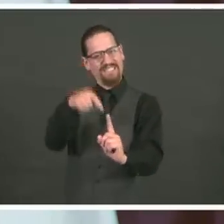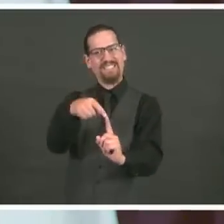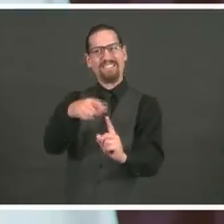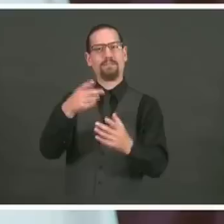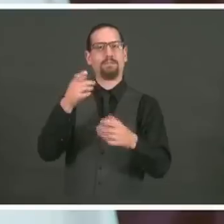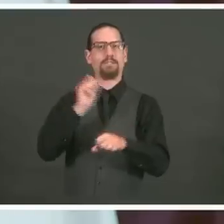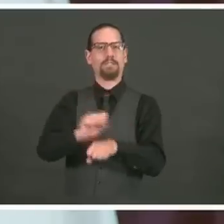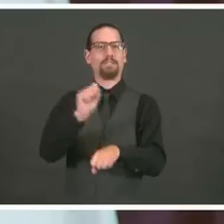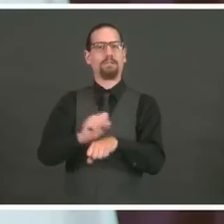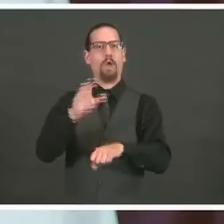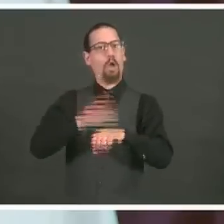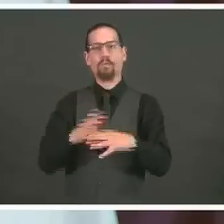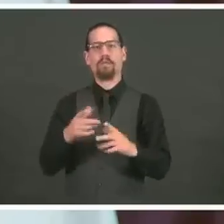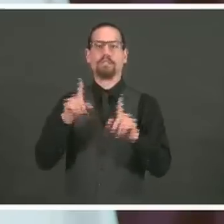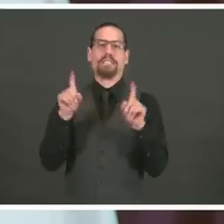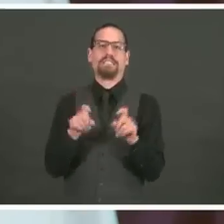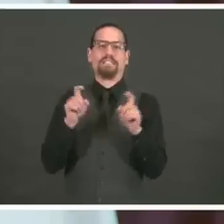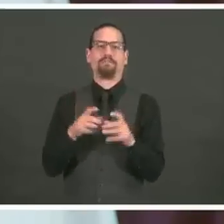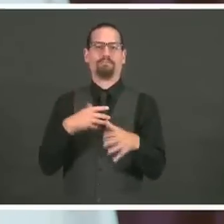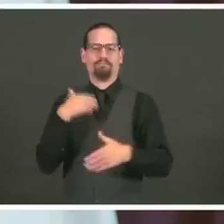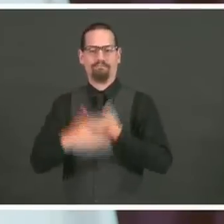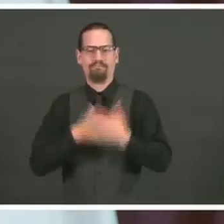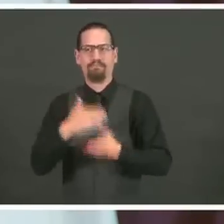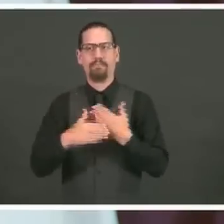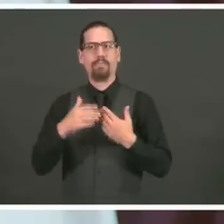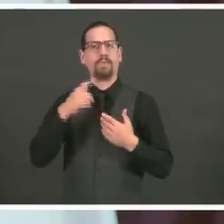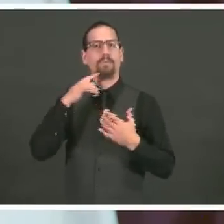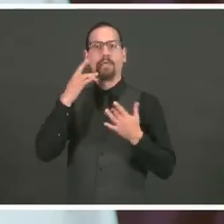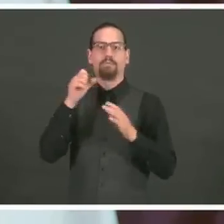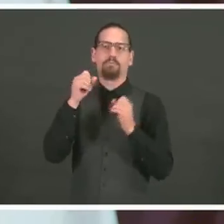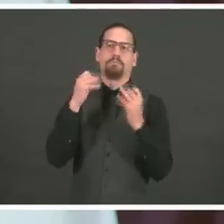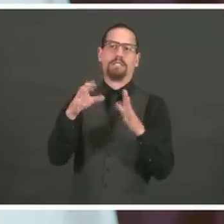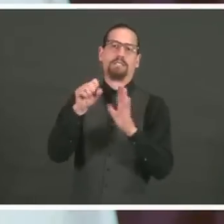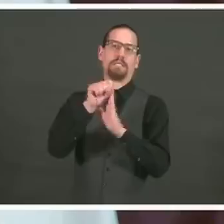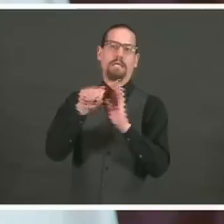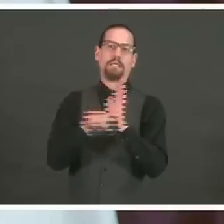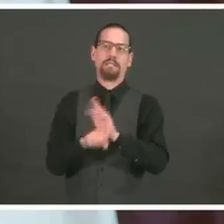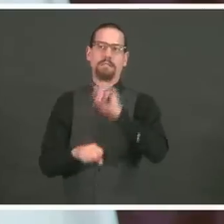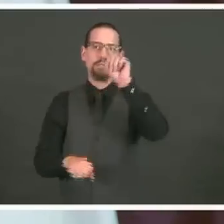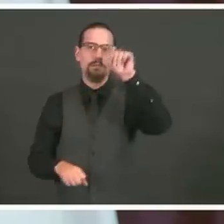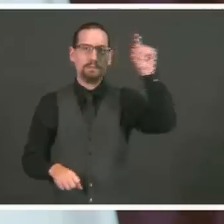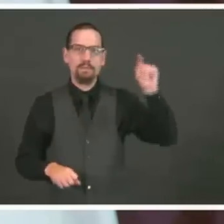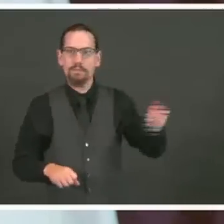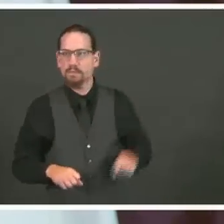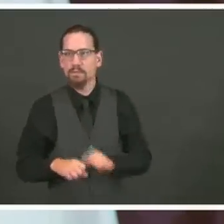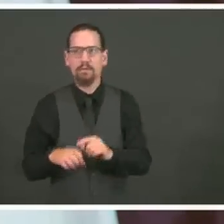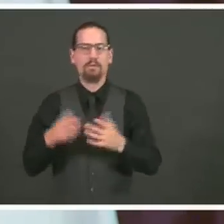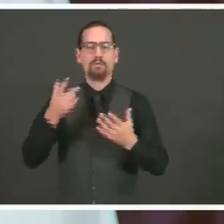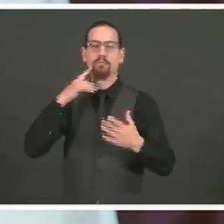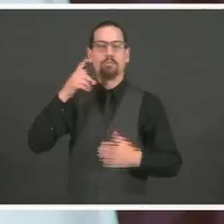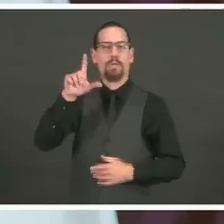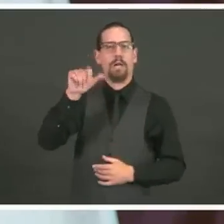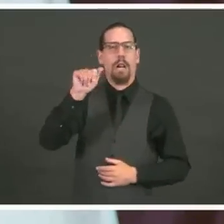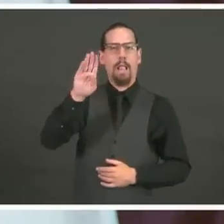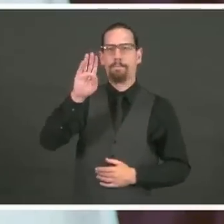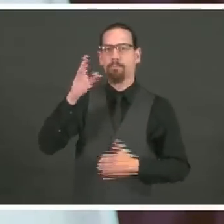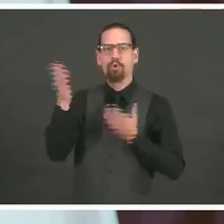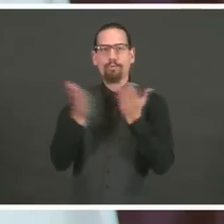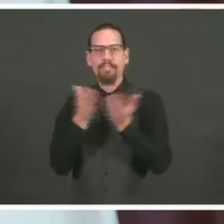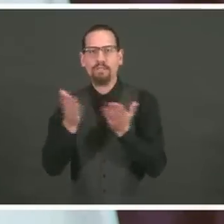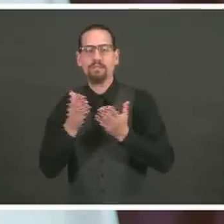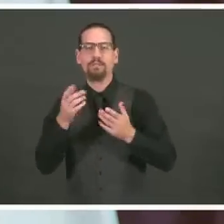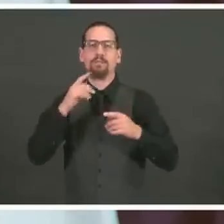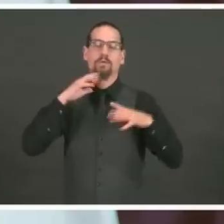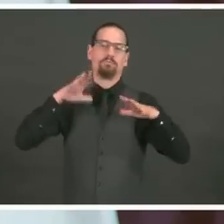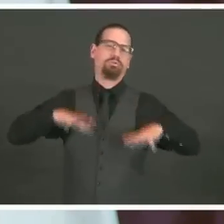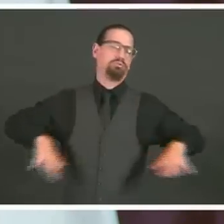fight for resources nationwide. Every governor's out there. Every commercial lab is overwhelmed. Every university lab is overwhelmed. The volumes are